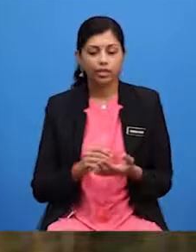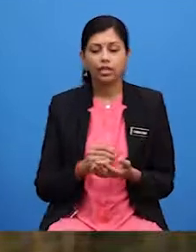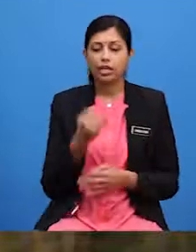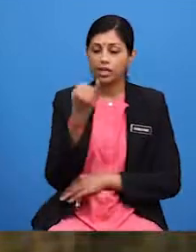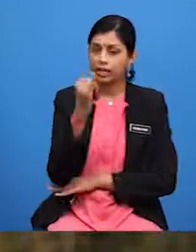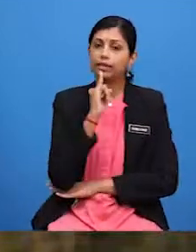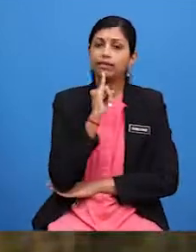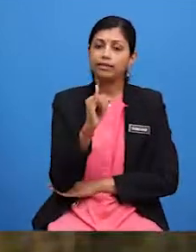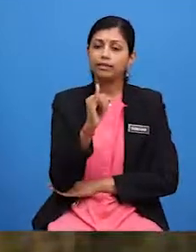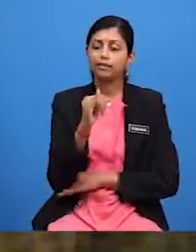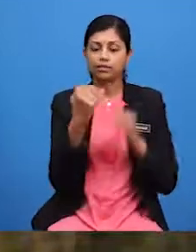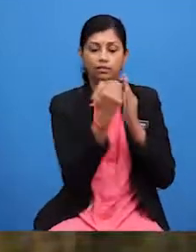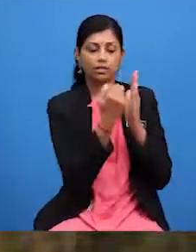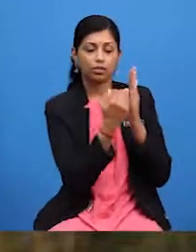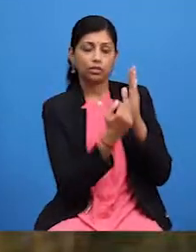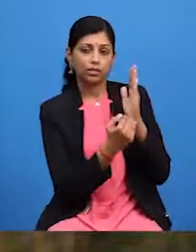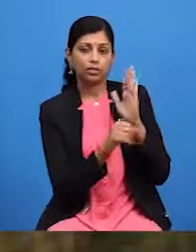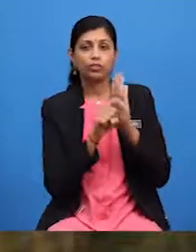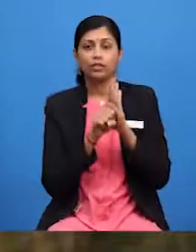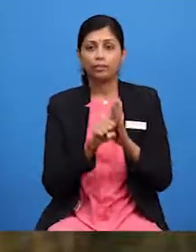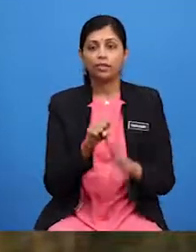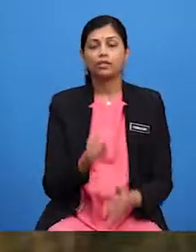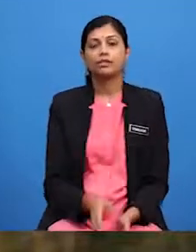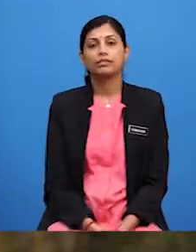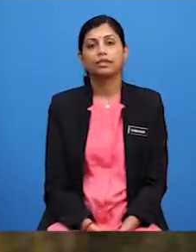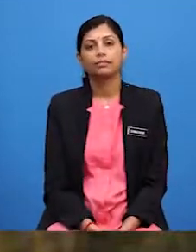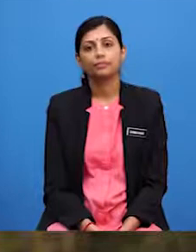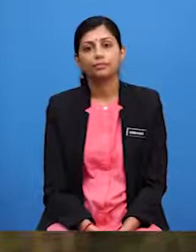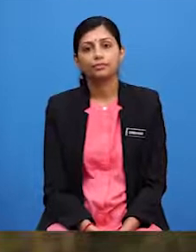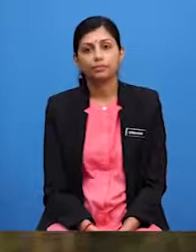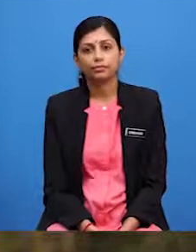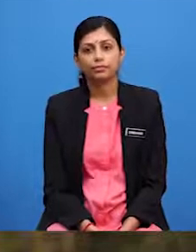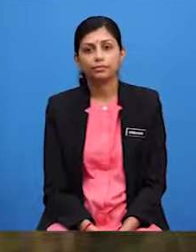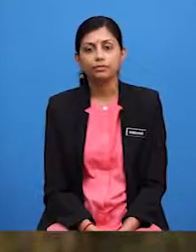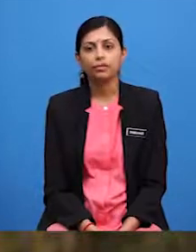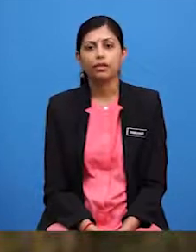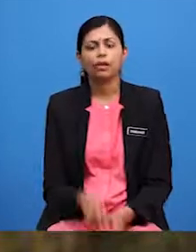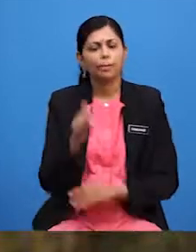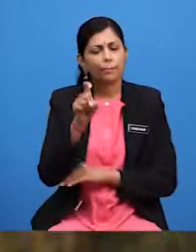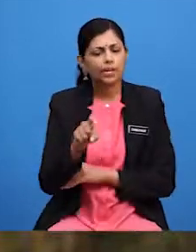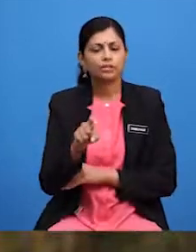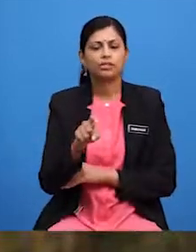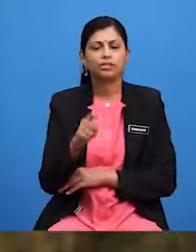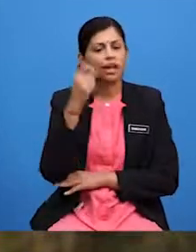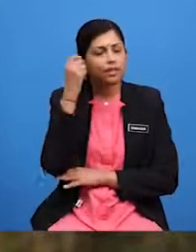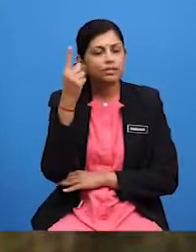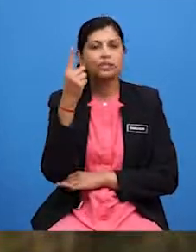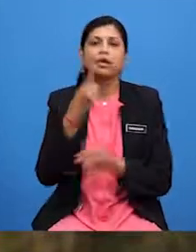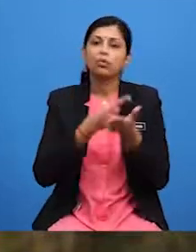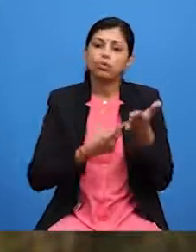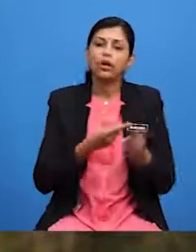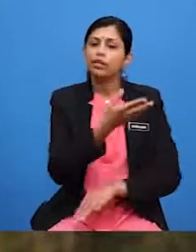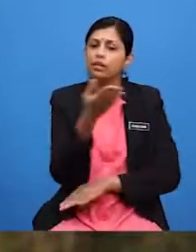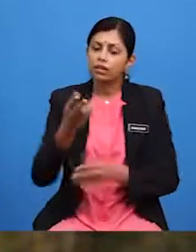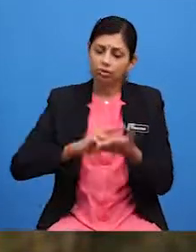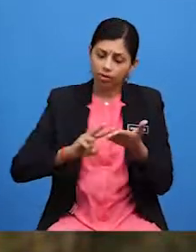interpretation. When we read any text, it is crucial that we understand the content to ensure